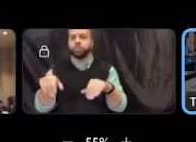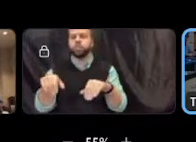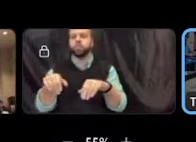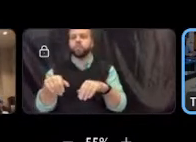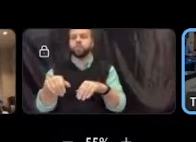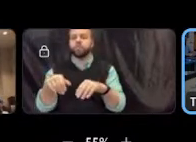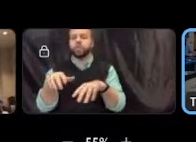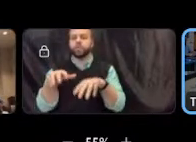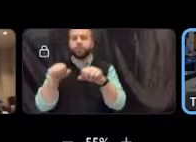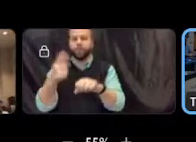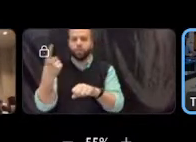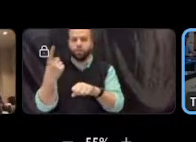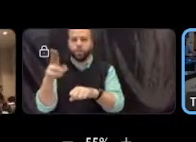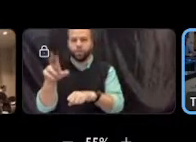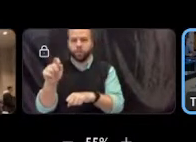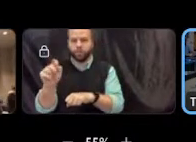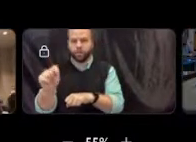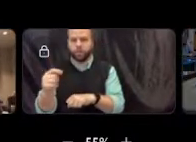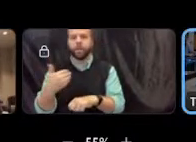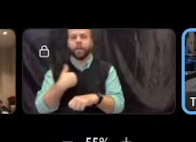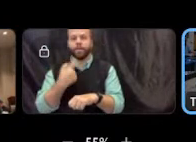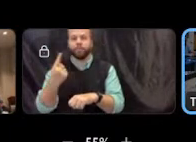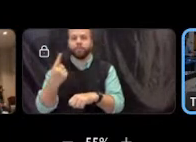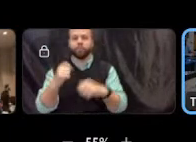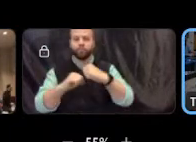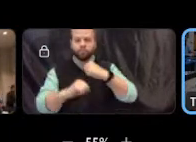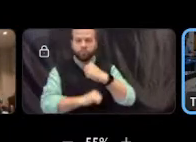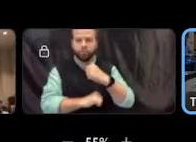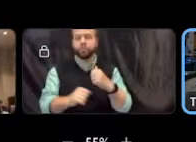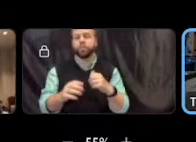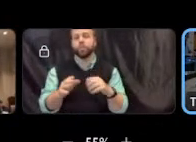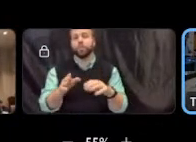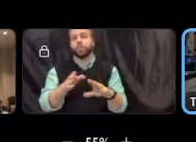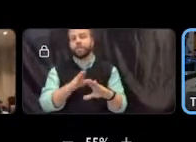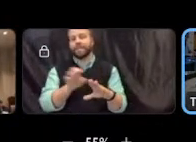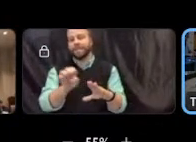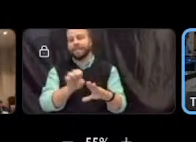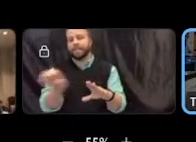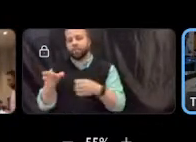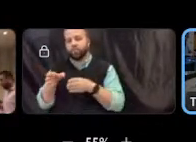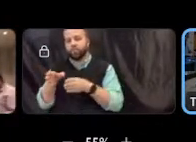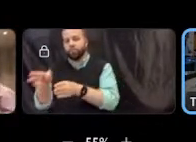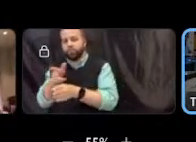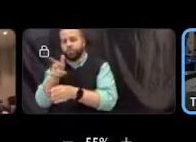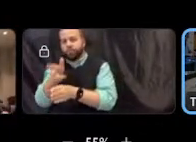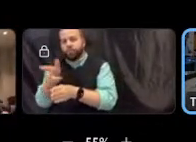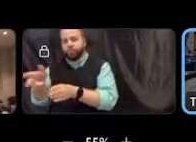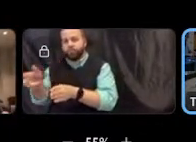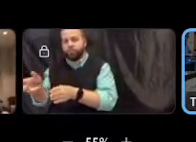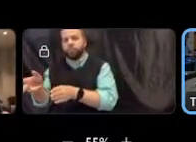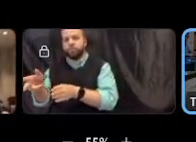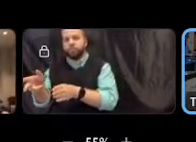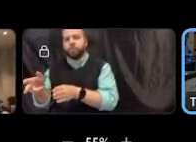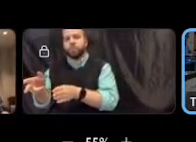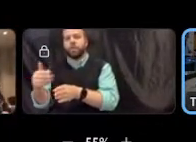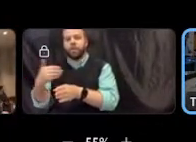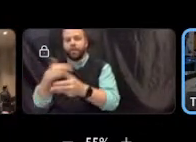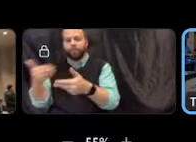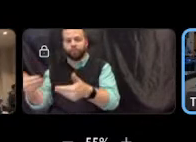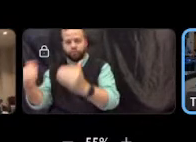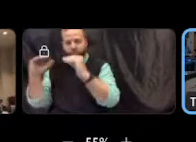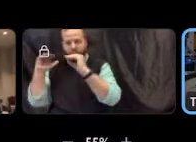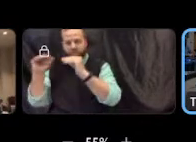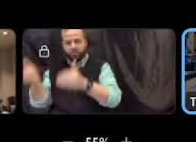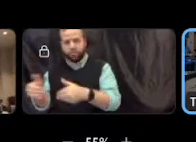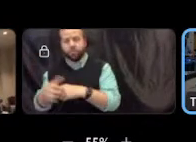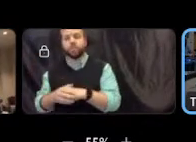contains a one-story brick and wood structure. The driveway is located on the east side of the property along Cherokee Circle, leading to a garage. The